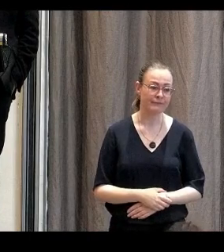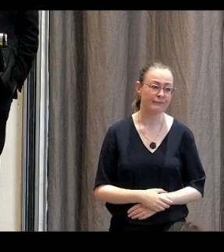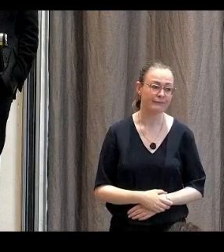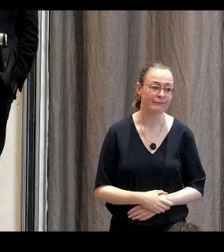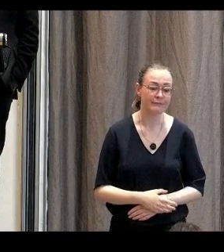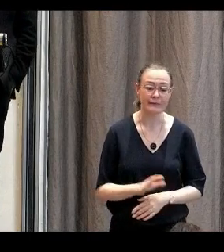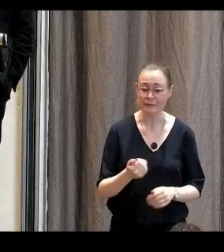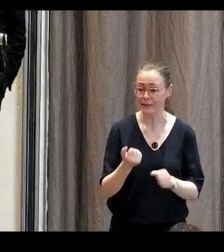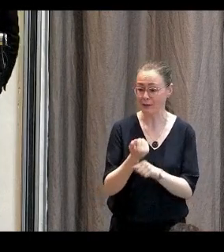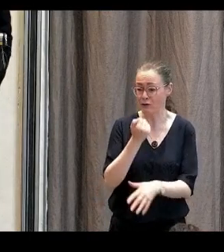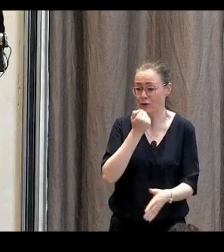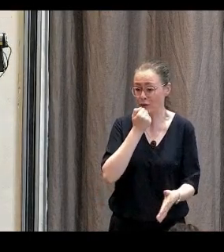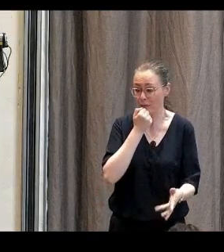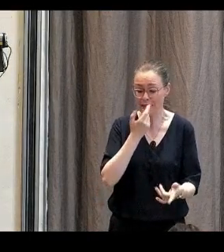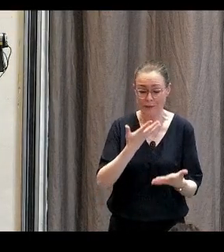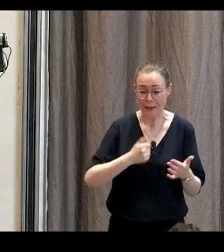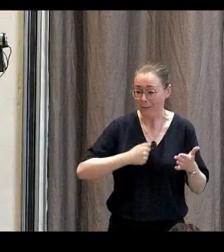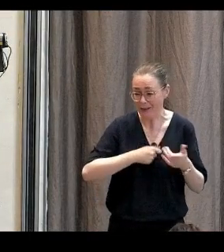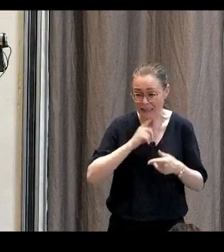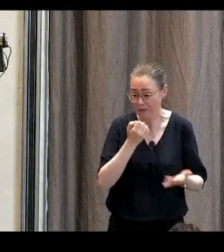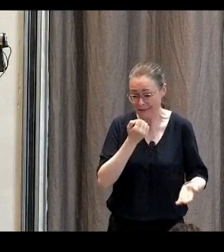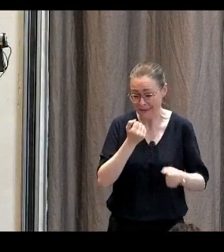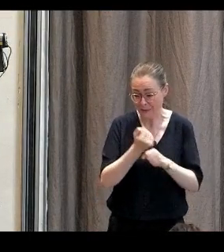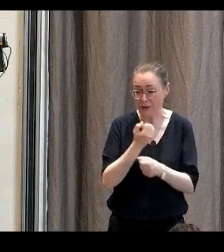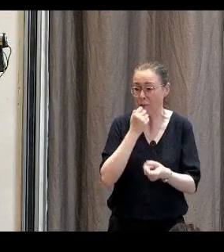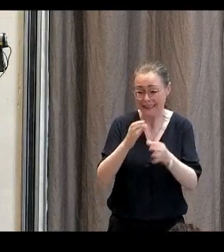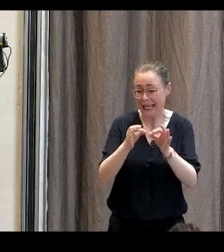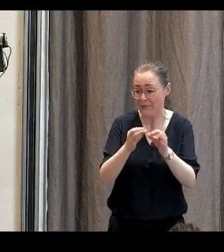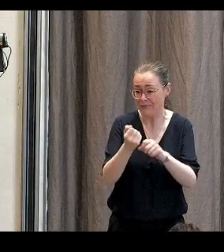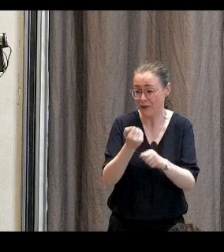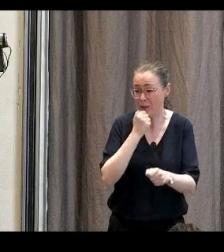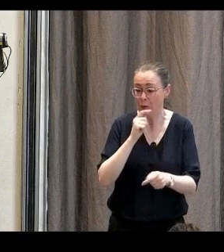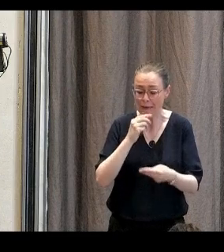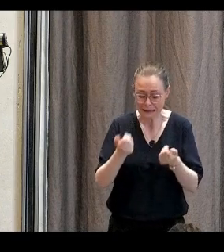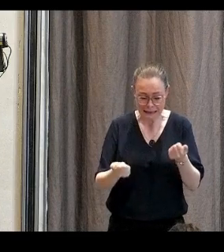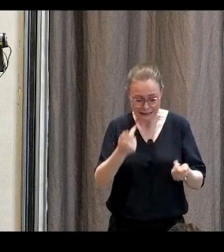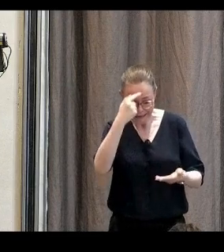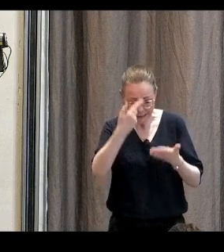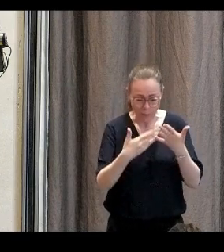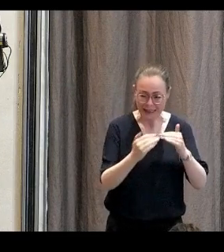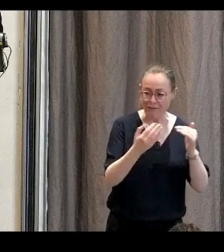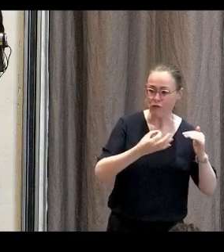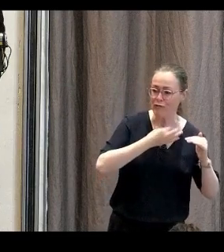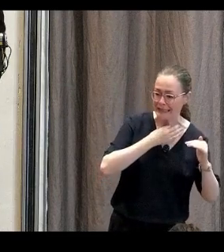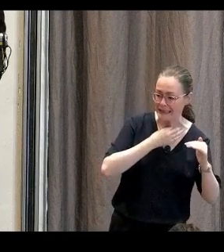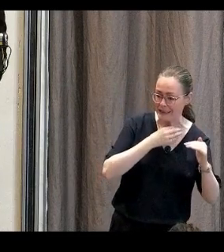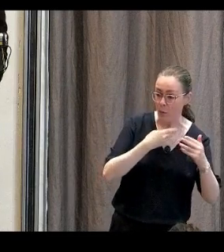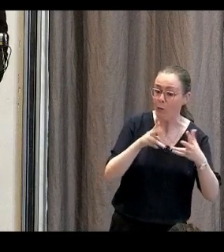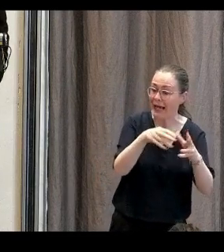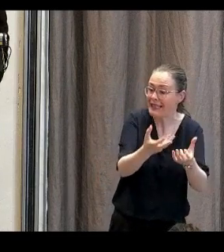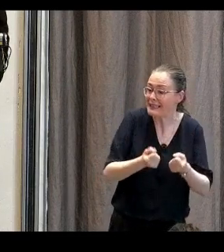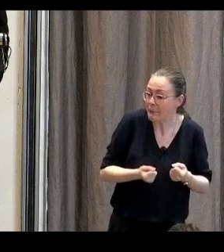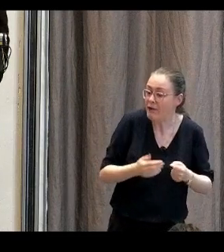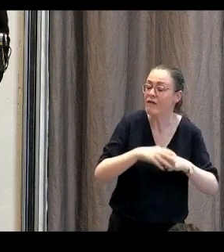It's a numbers game, and I apologise for that, but there needs to be a judgment about what level of risk is acceptable